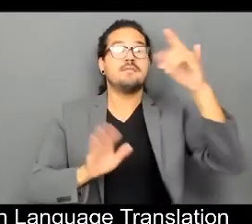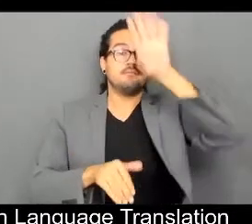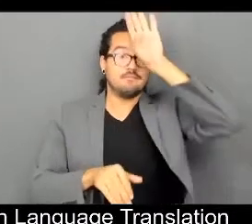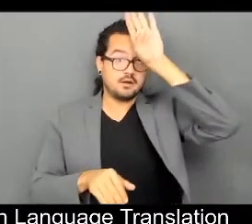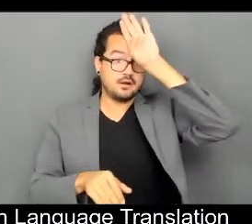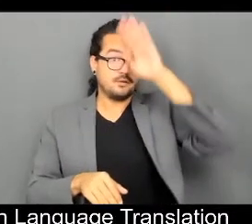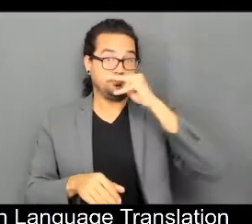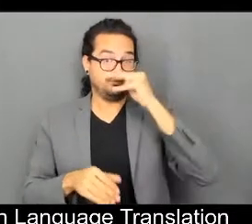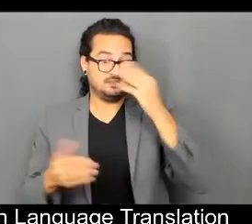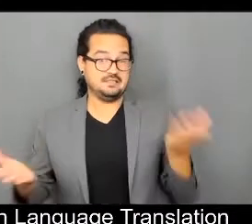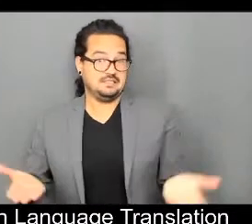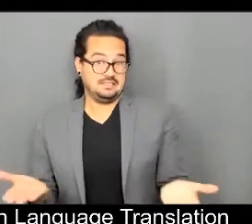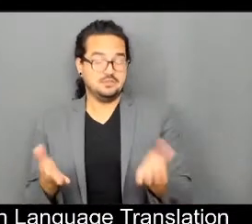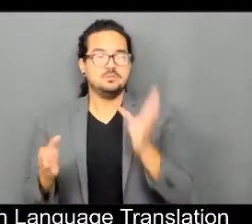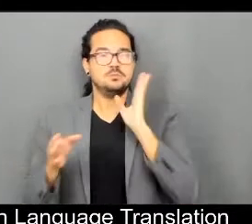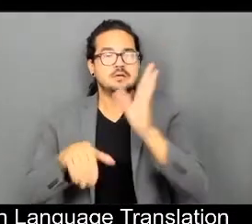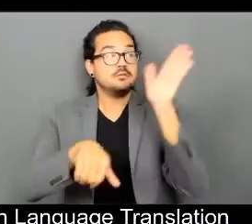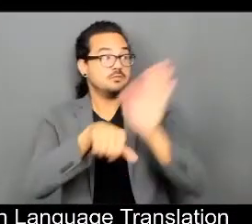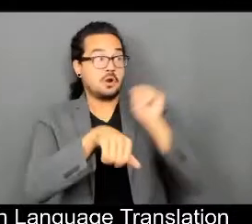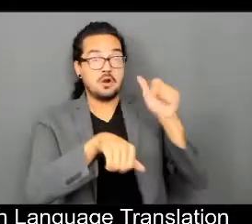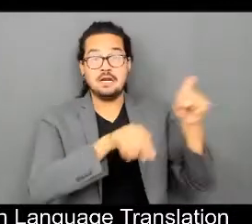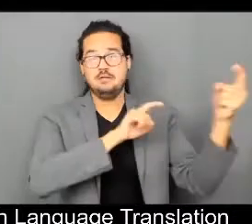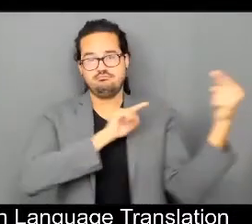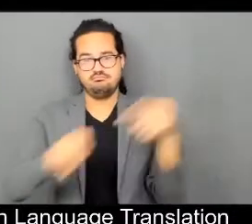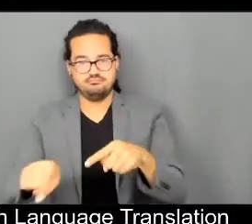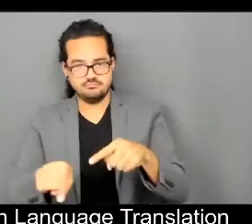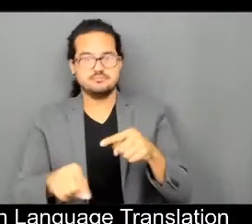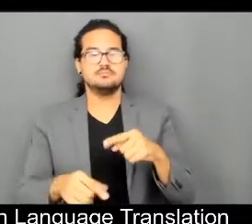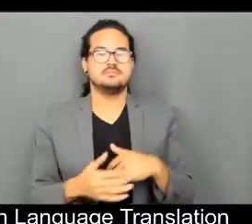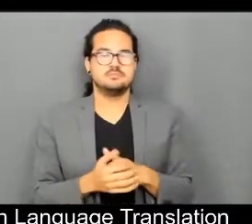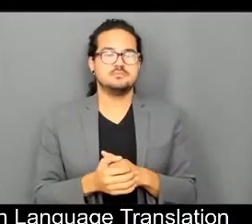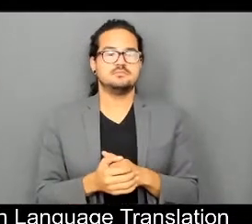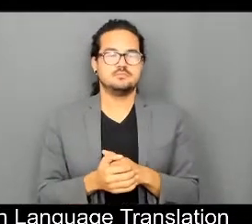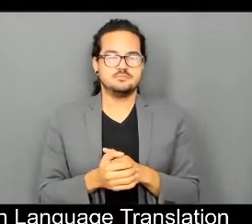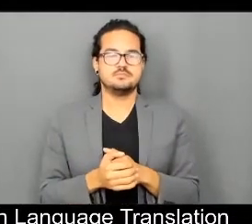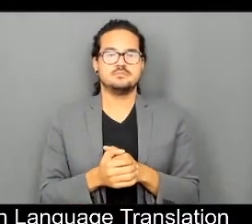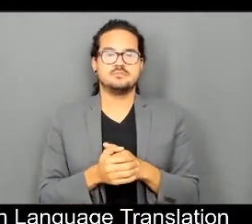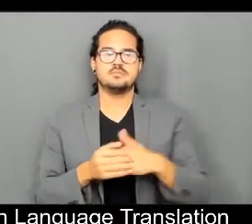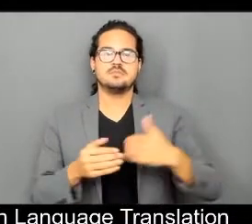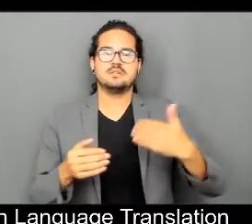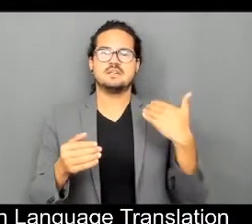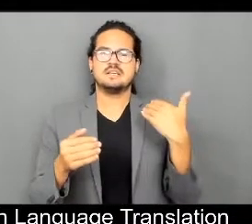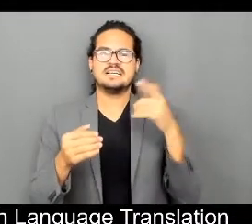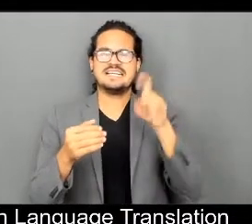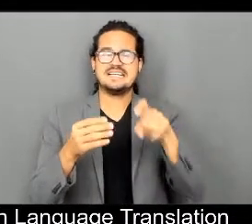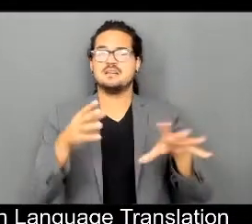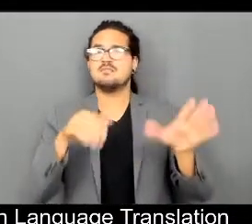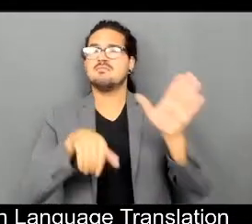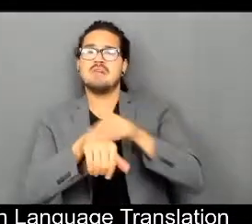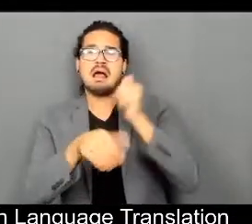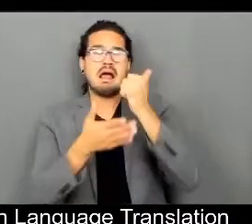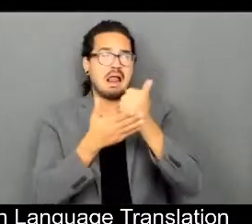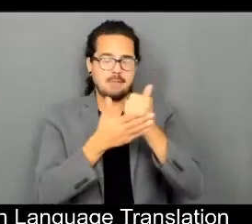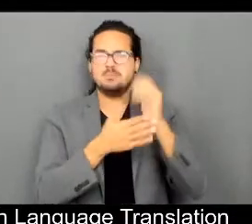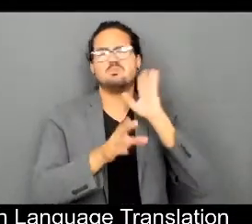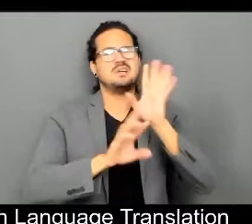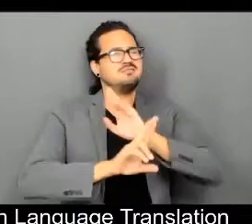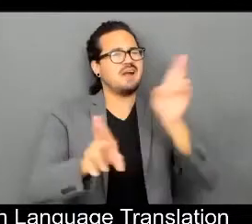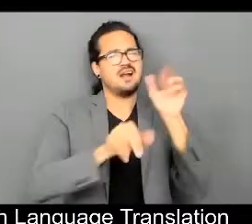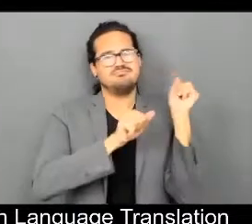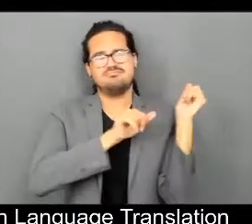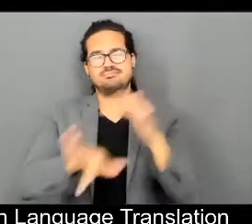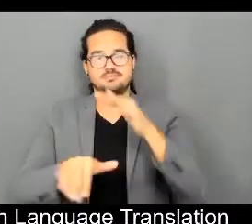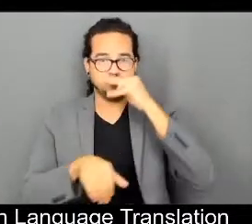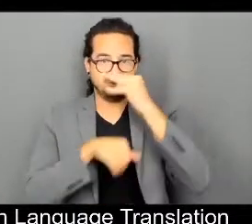there, and we have good contact. For some reason we need additional help, but feeling good overall. Moving over, quick